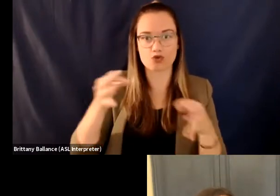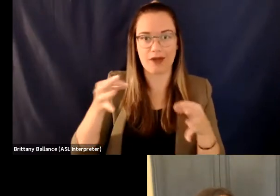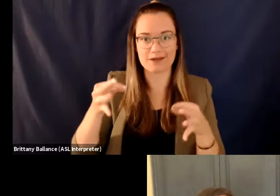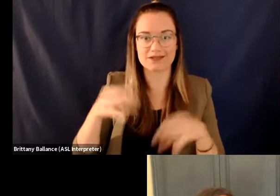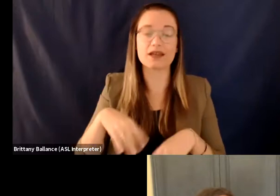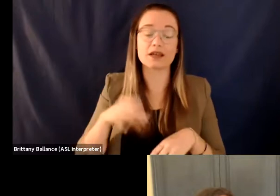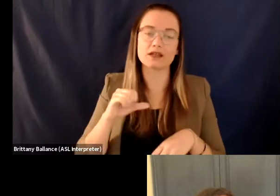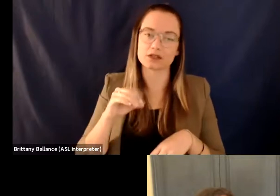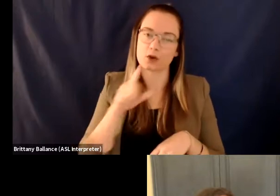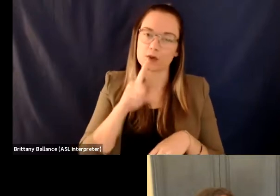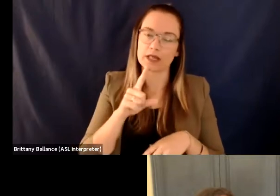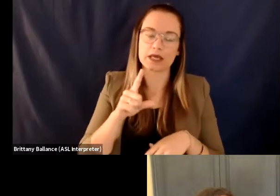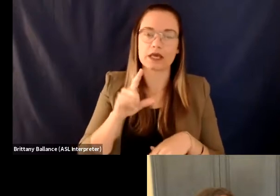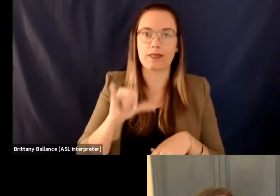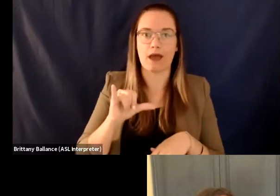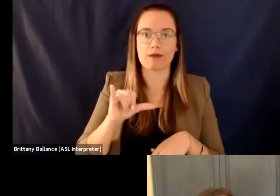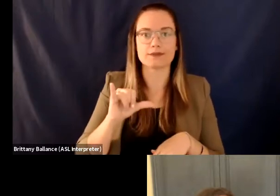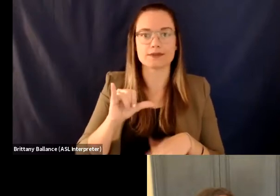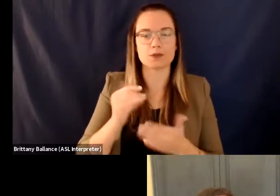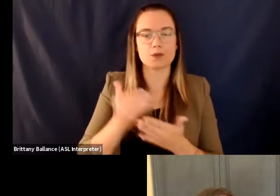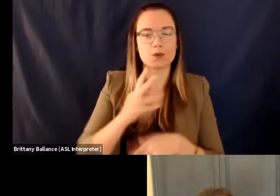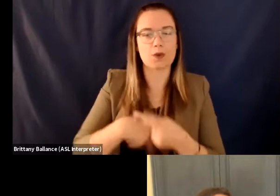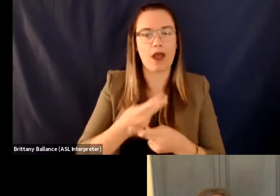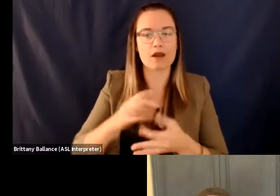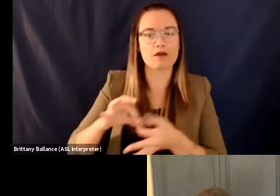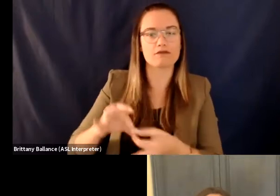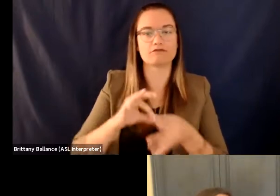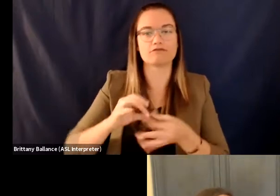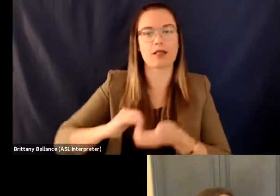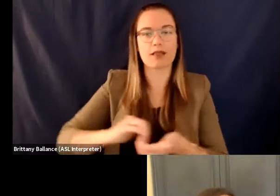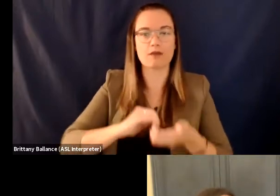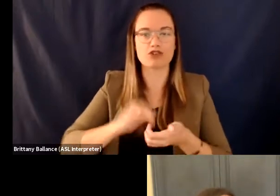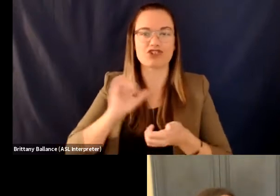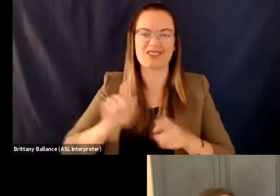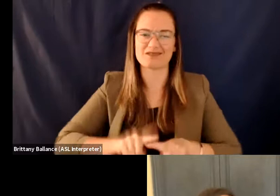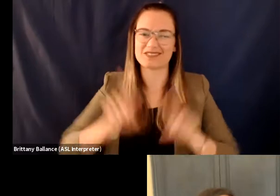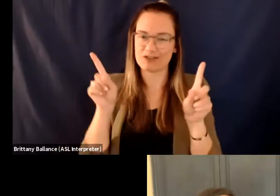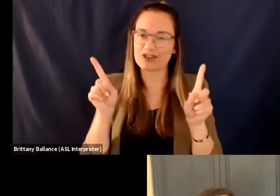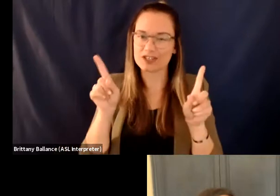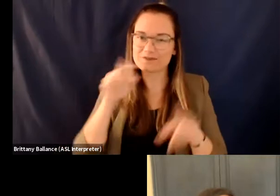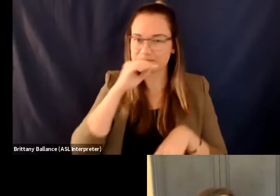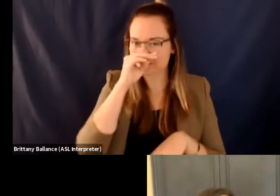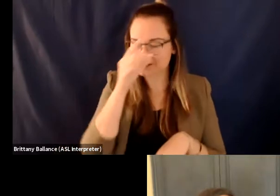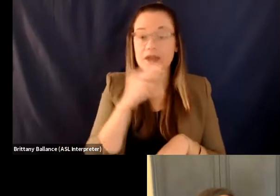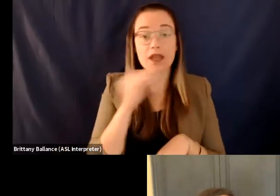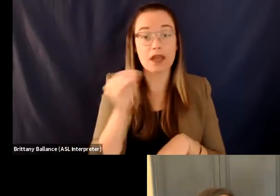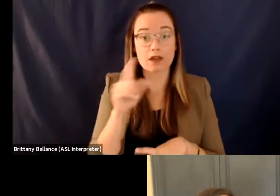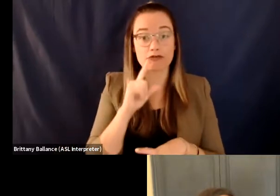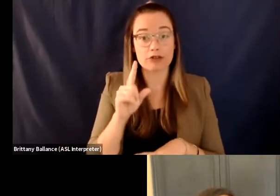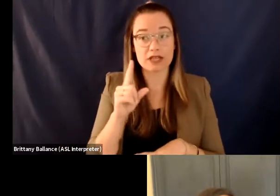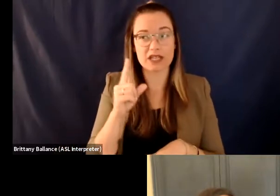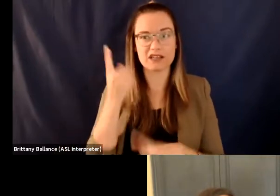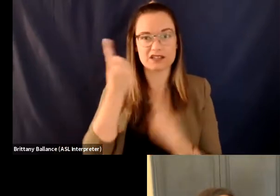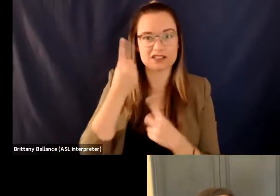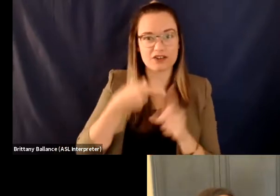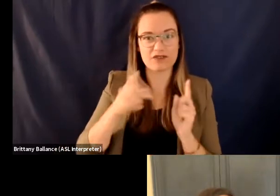the same creative collaboration, but it's different. And I think one of the things I was thinking about at Sundance was